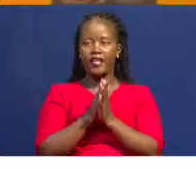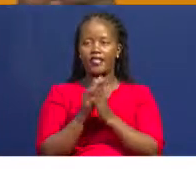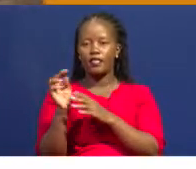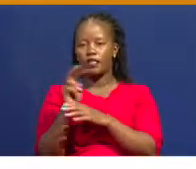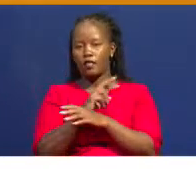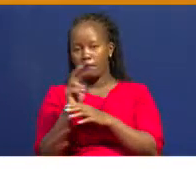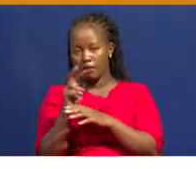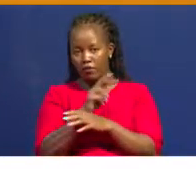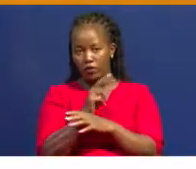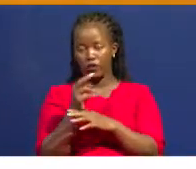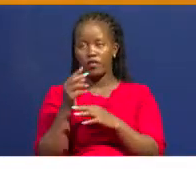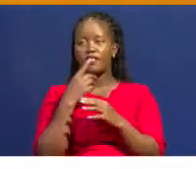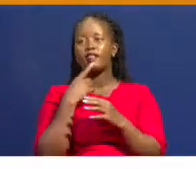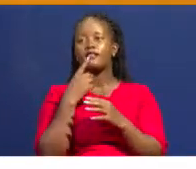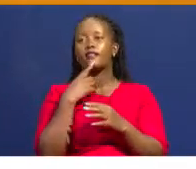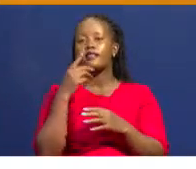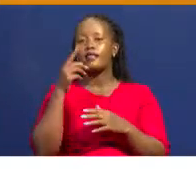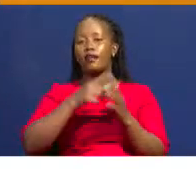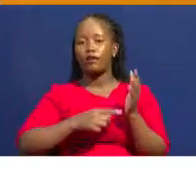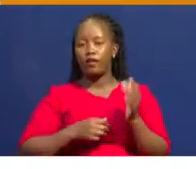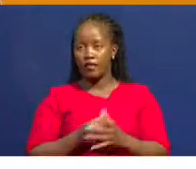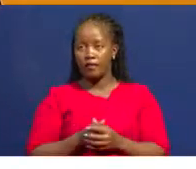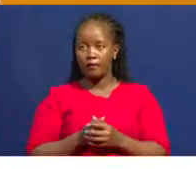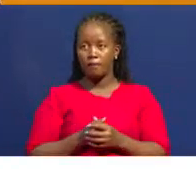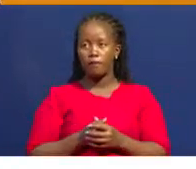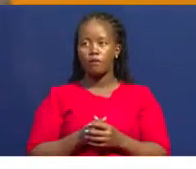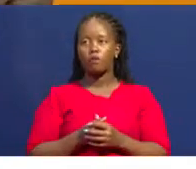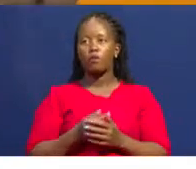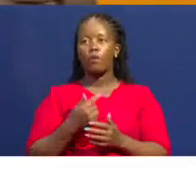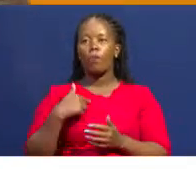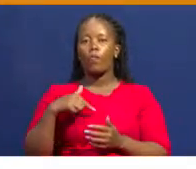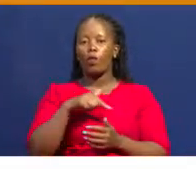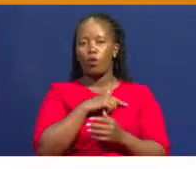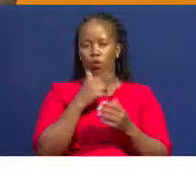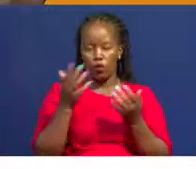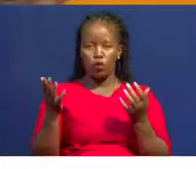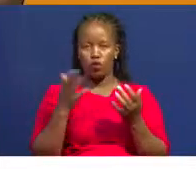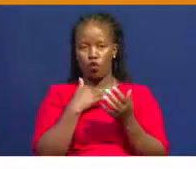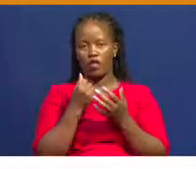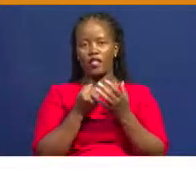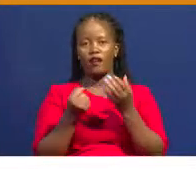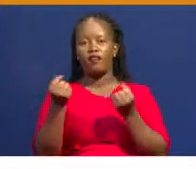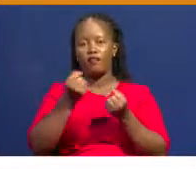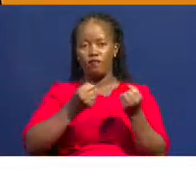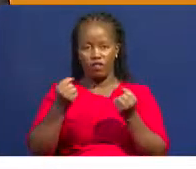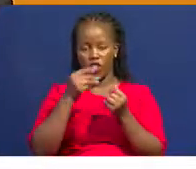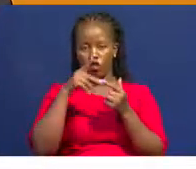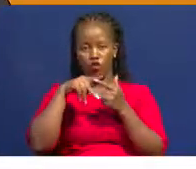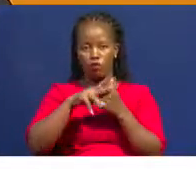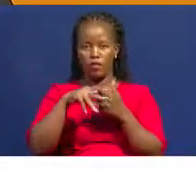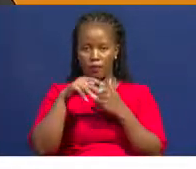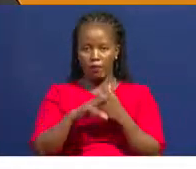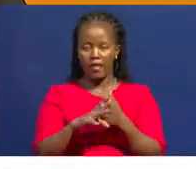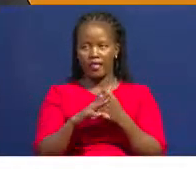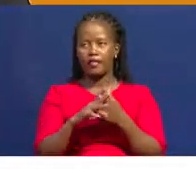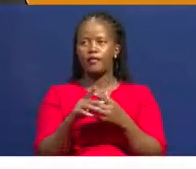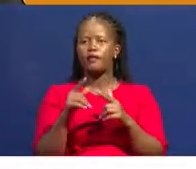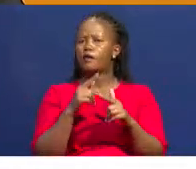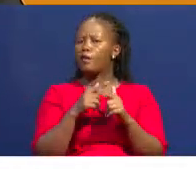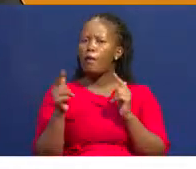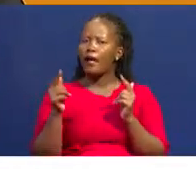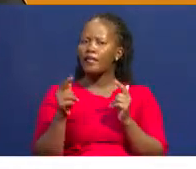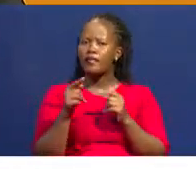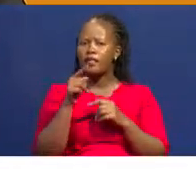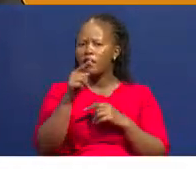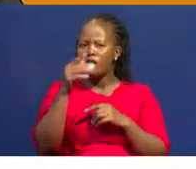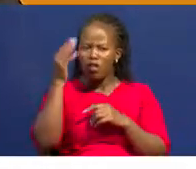point by saying, you know, we take our vehicles to be maintained in garages, but do we know